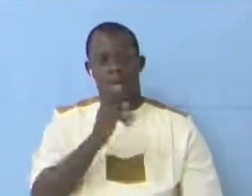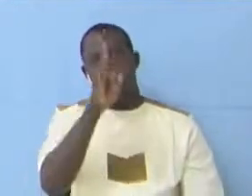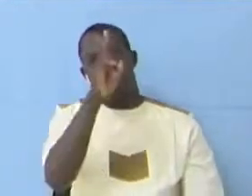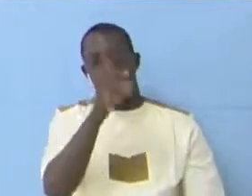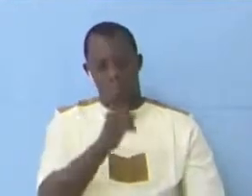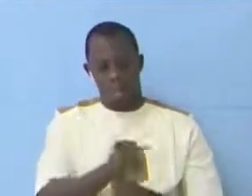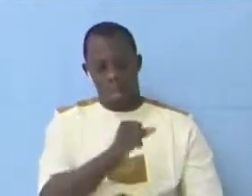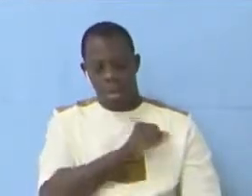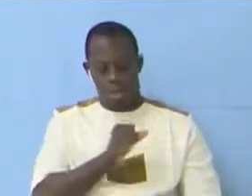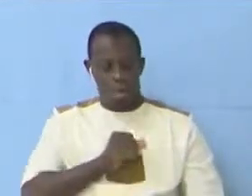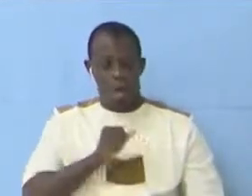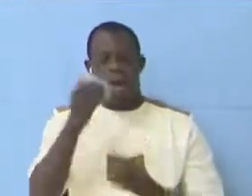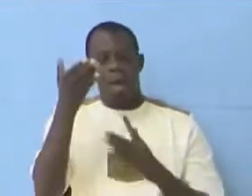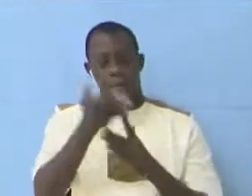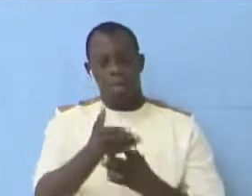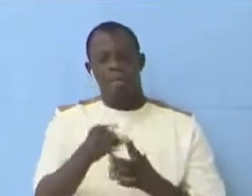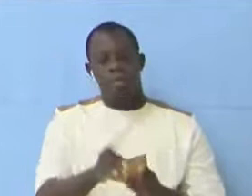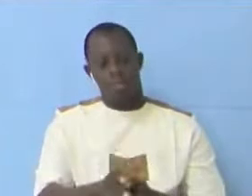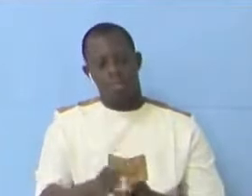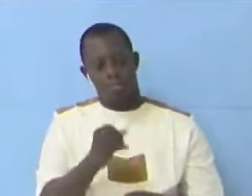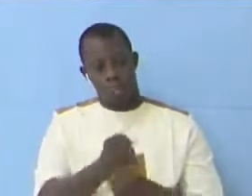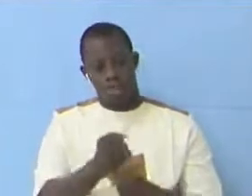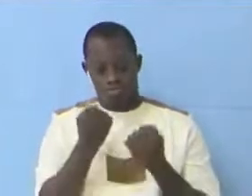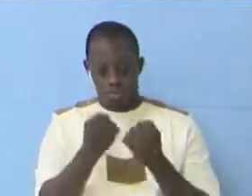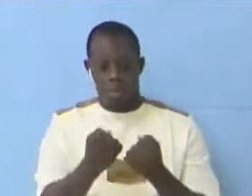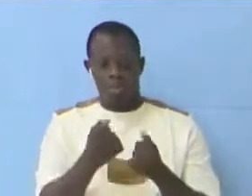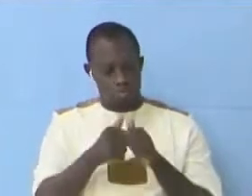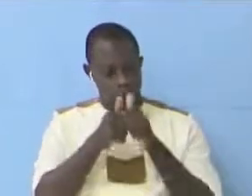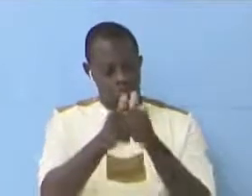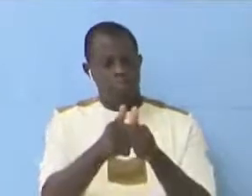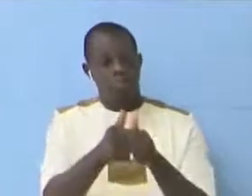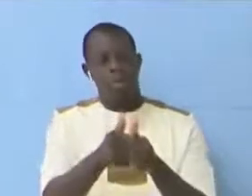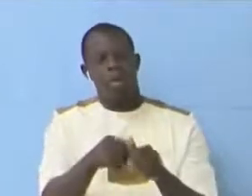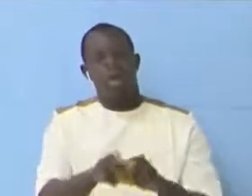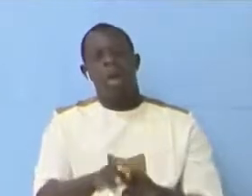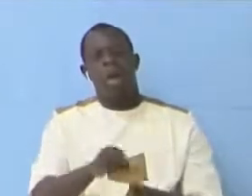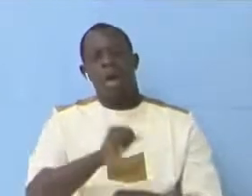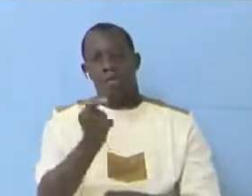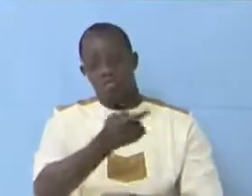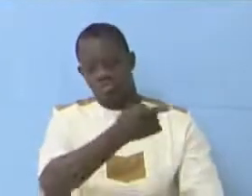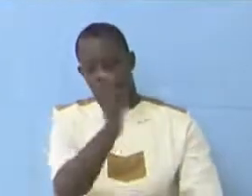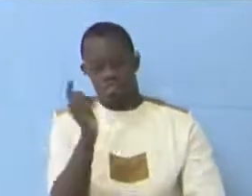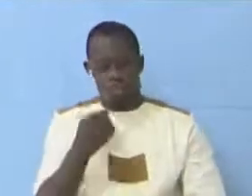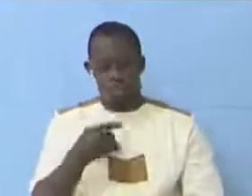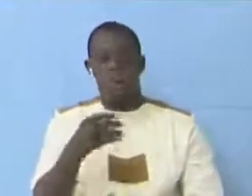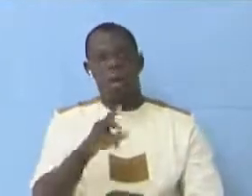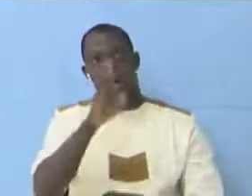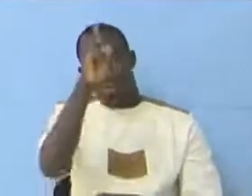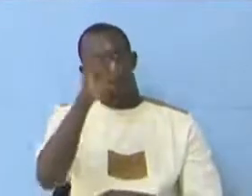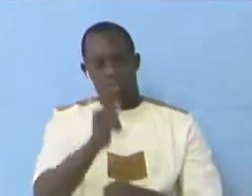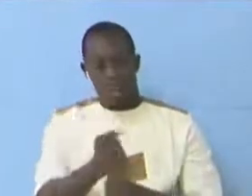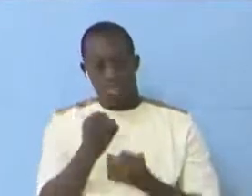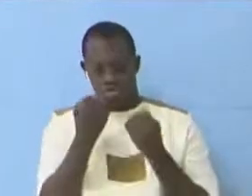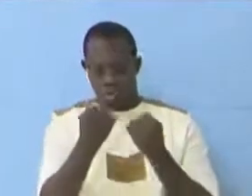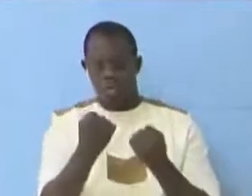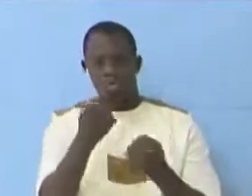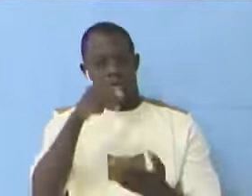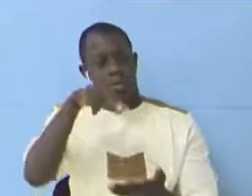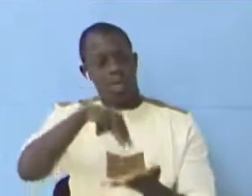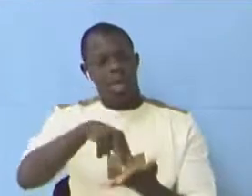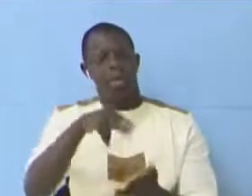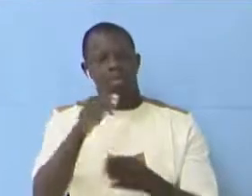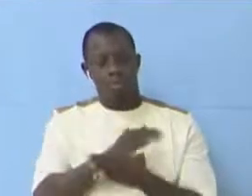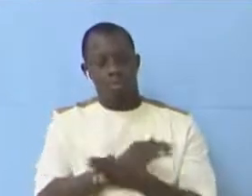ngëm. God excel our faith. yéen it yàlla digaral seeni taxawaay. May also God help you